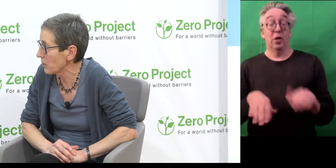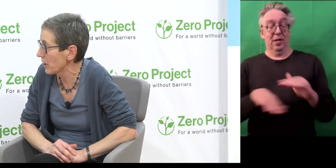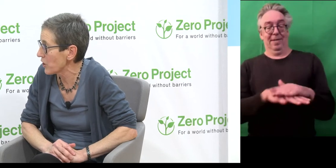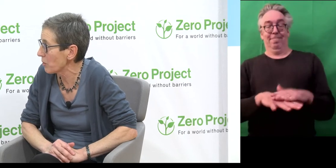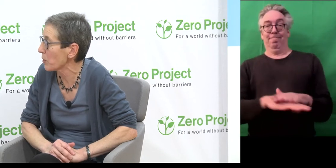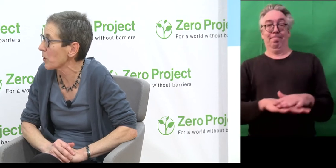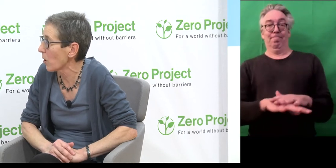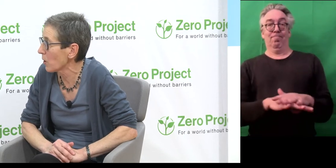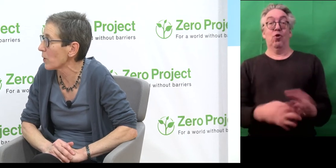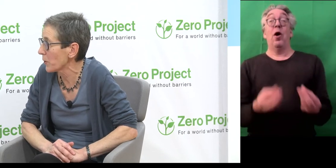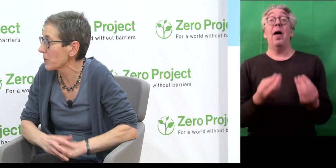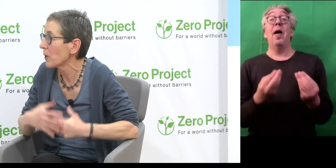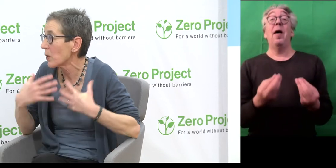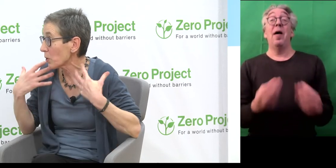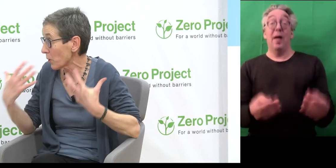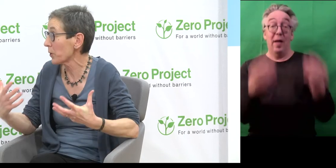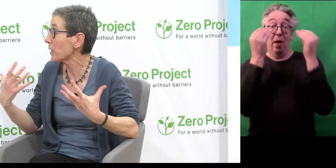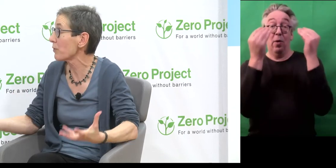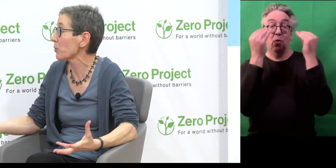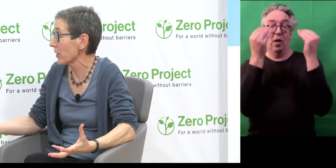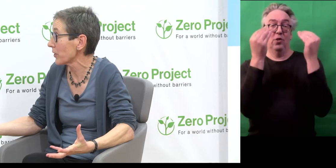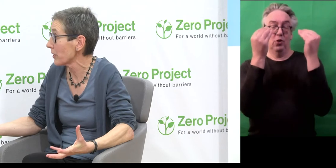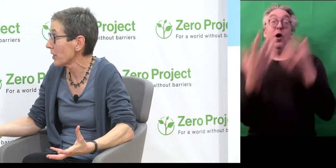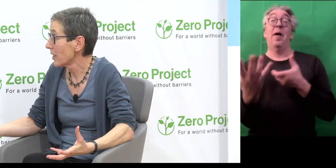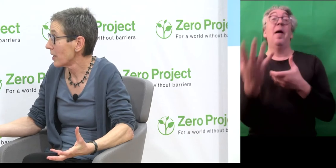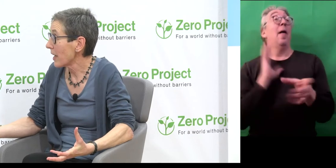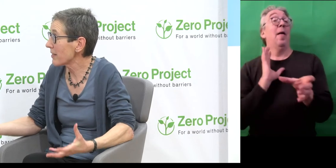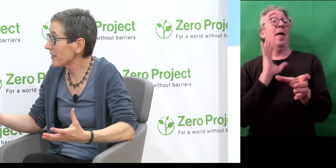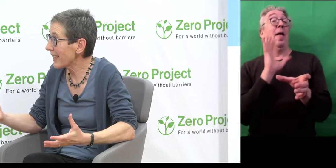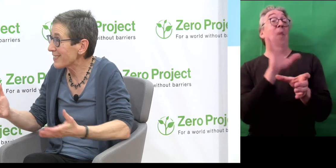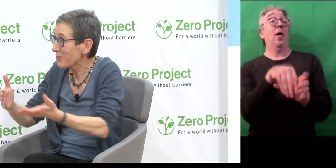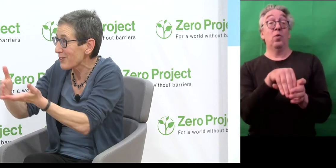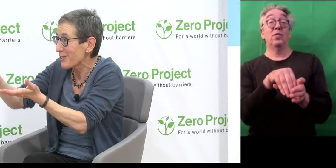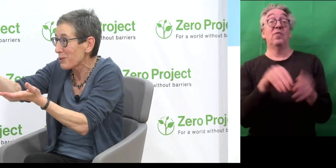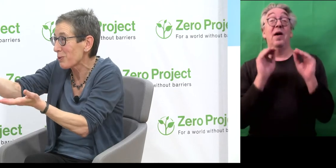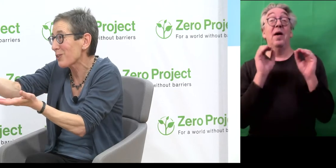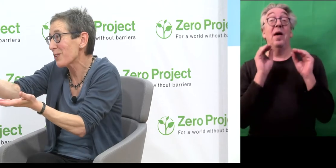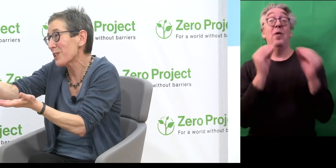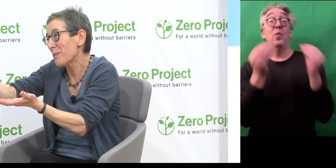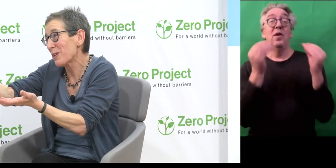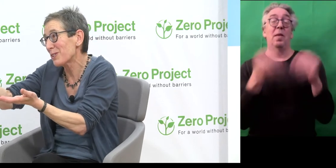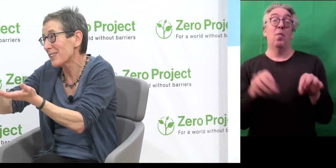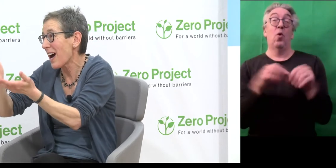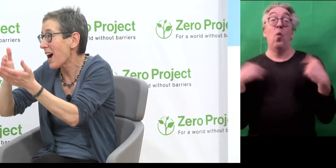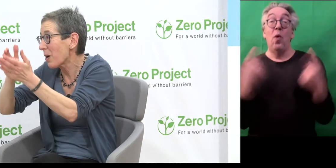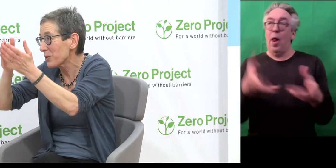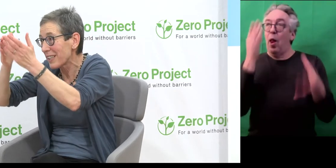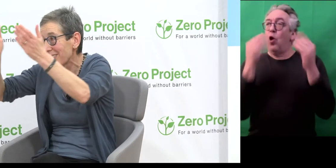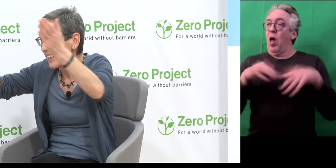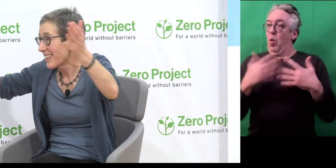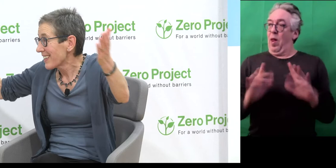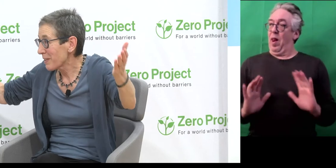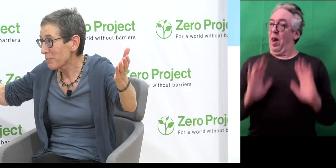inclusive education where we all learn to learn and live together. And I think that, because you were talking about how